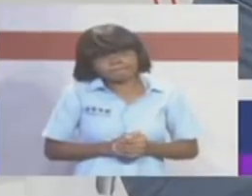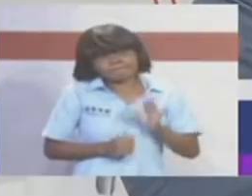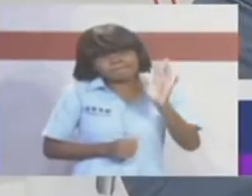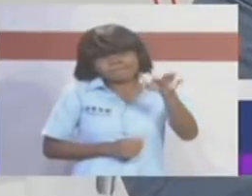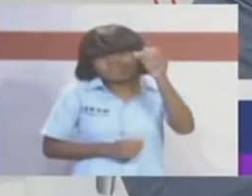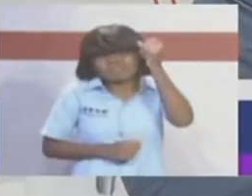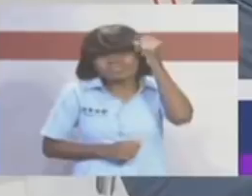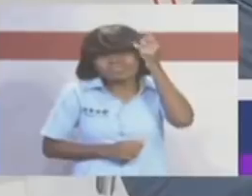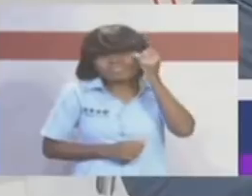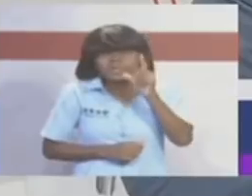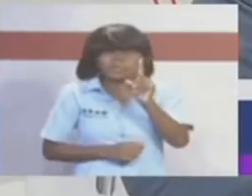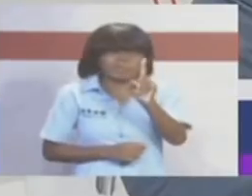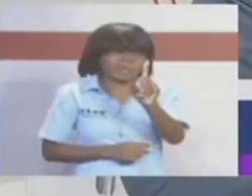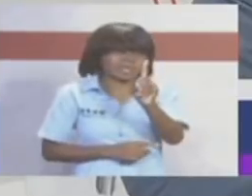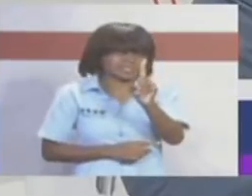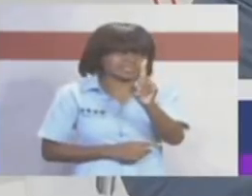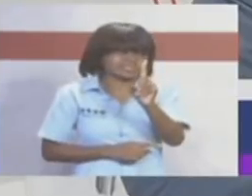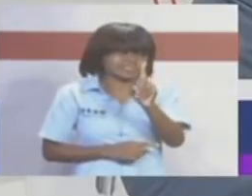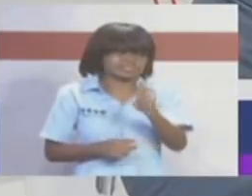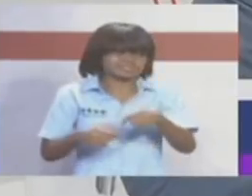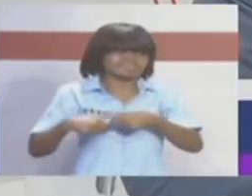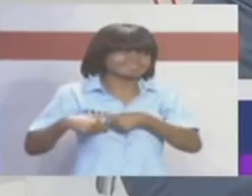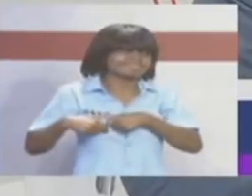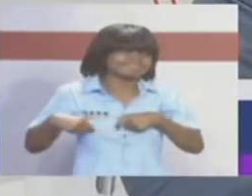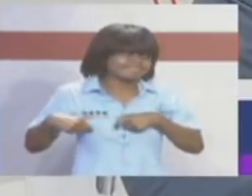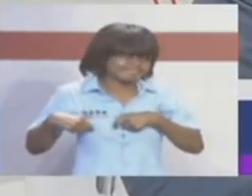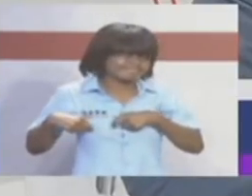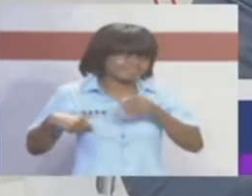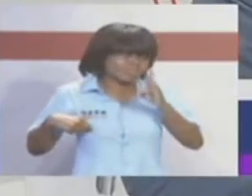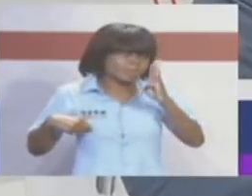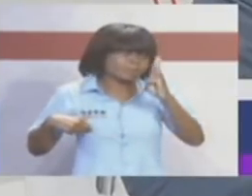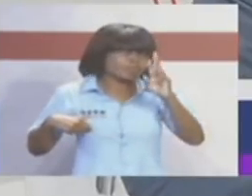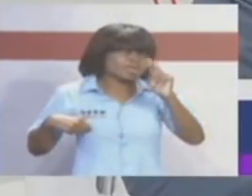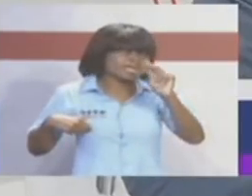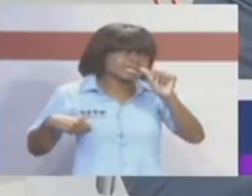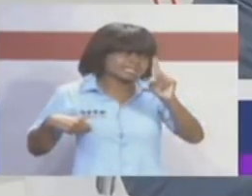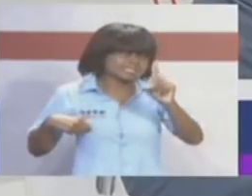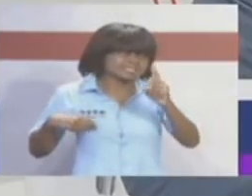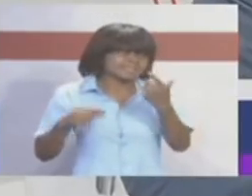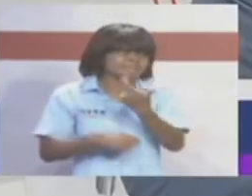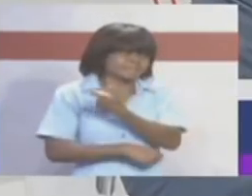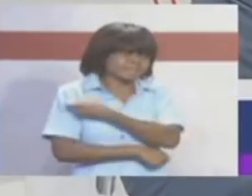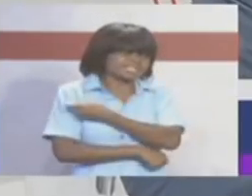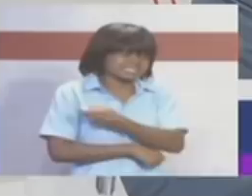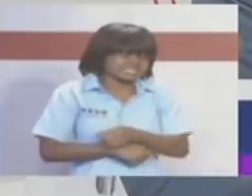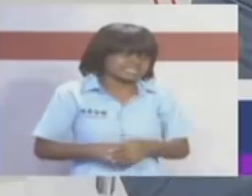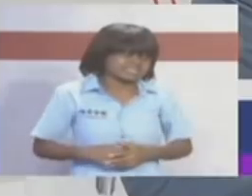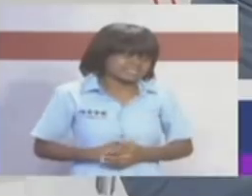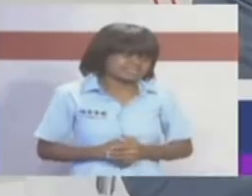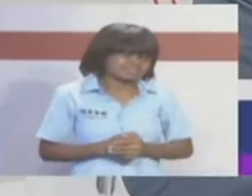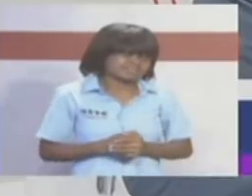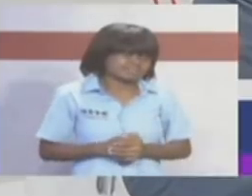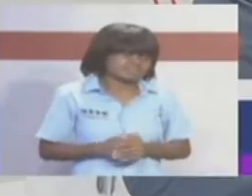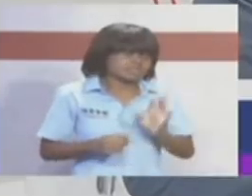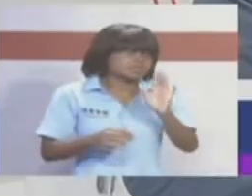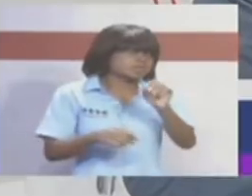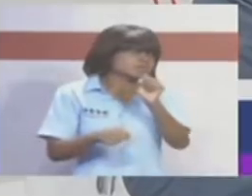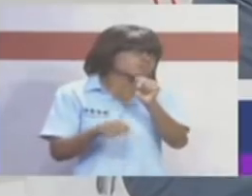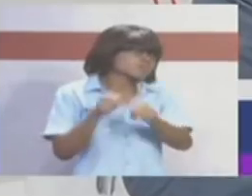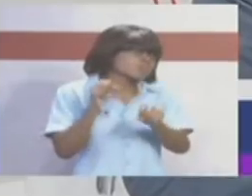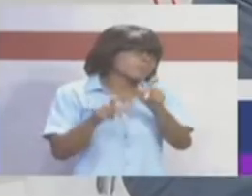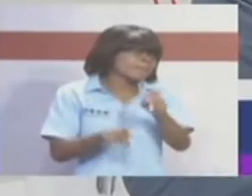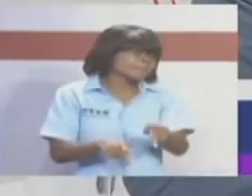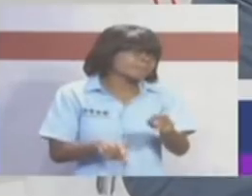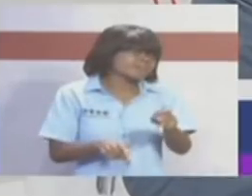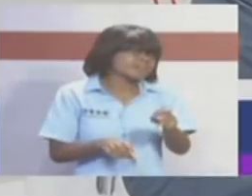the probability of somebody then contracting COVID-19 having been vaccinated with that given brand is, of course, just naturally